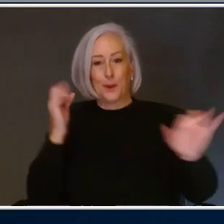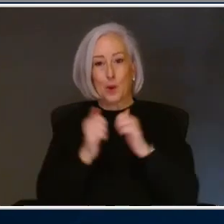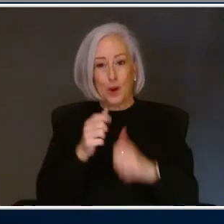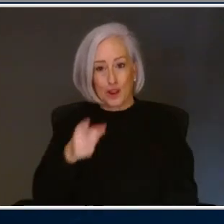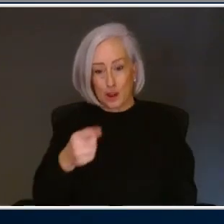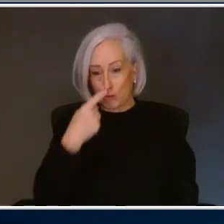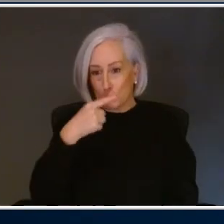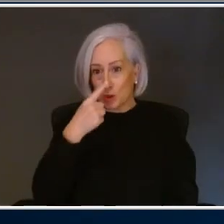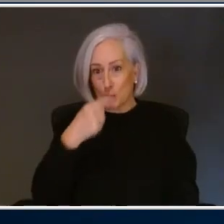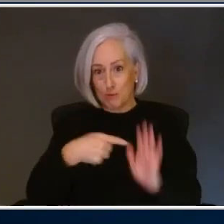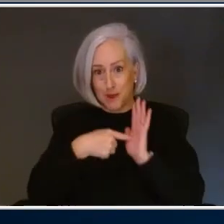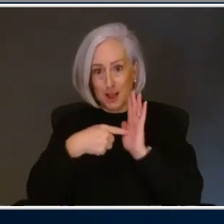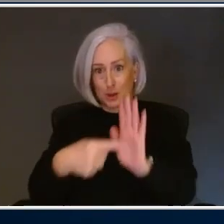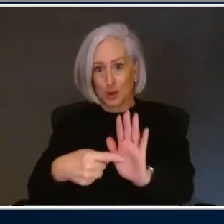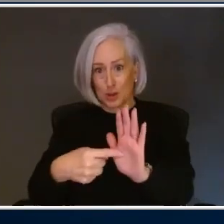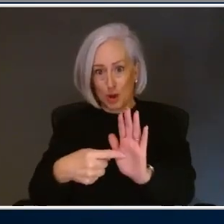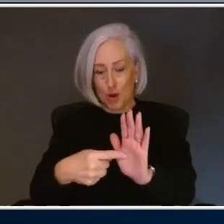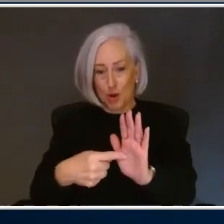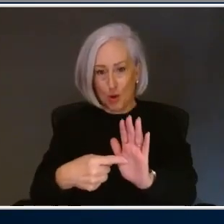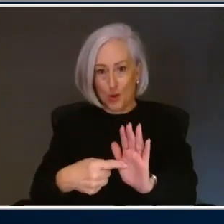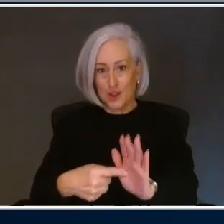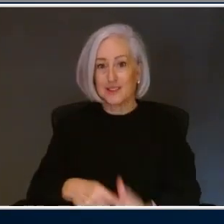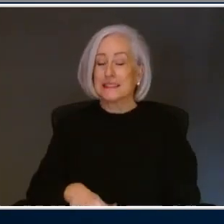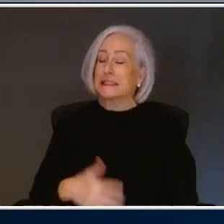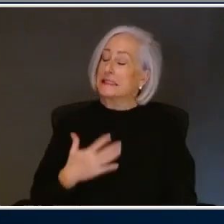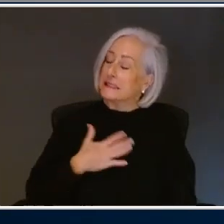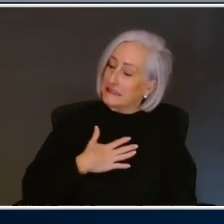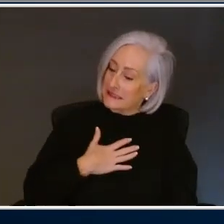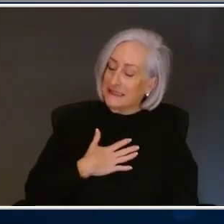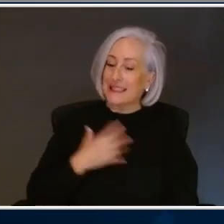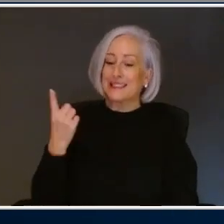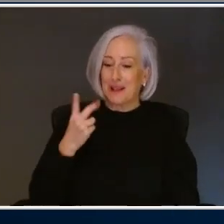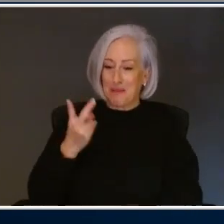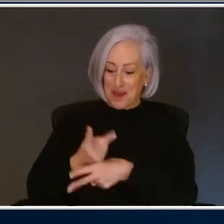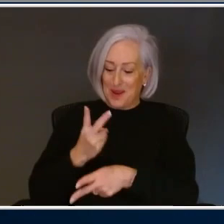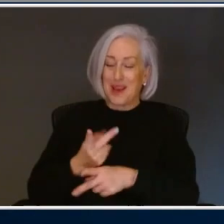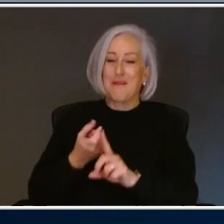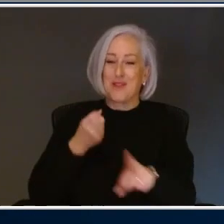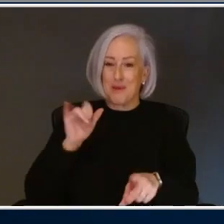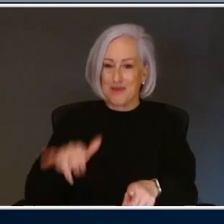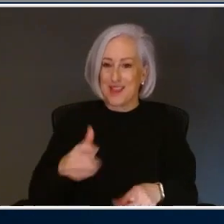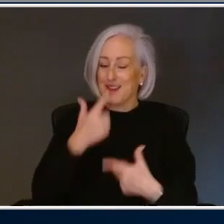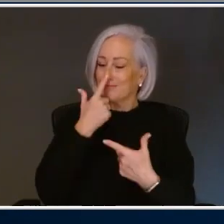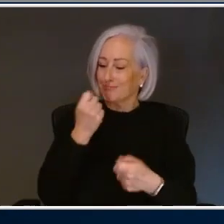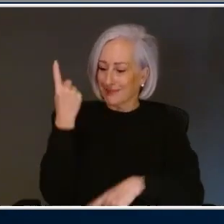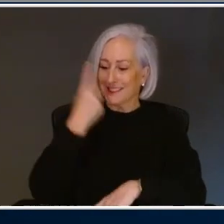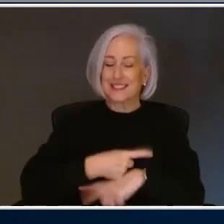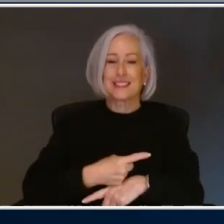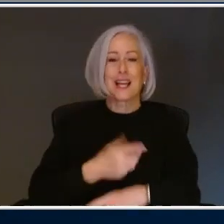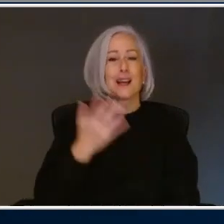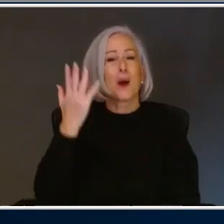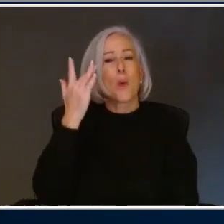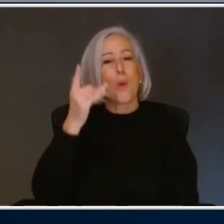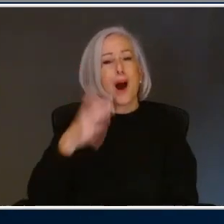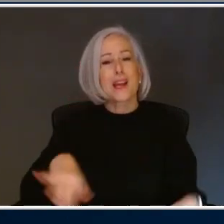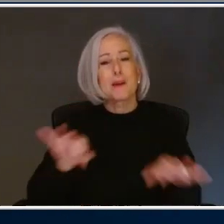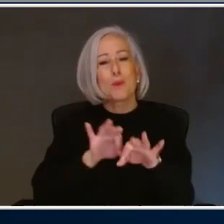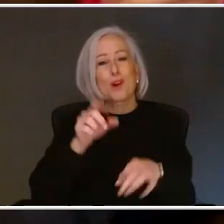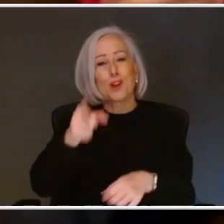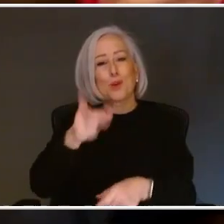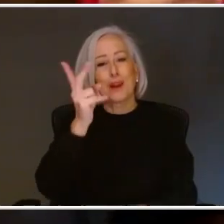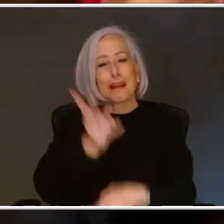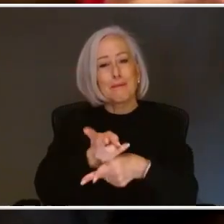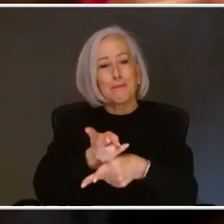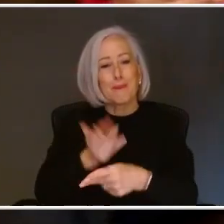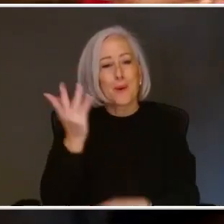us. It's quite an interesting souvenir from a very interesting day. Tell us about it. Why is it so important for you to keep it around?